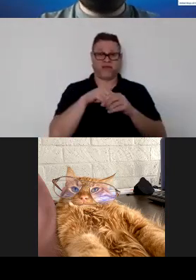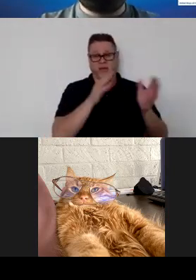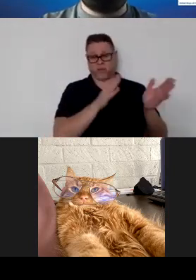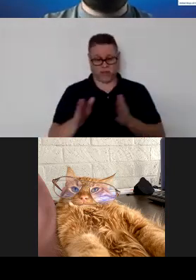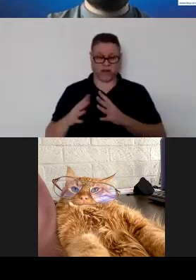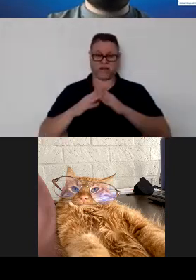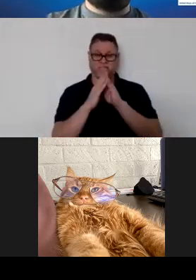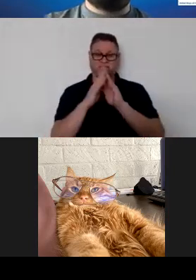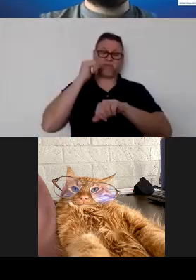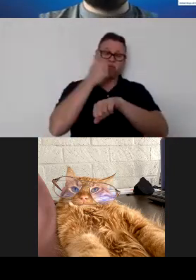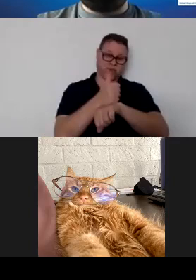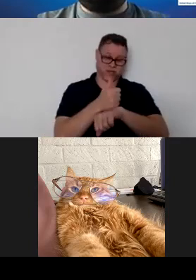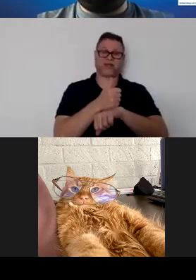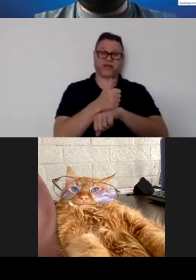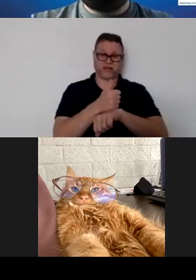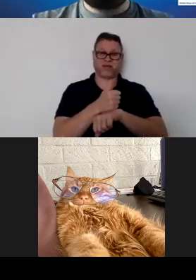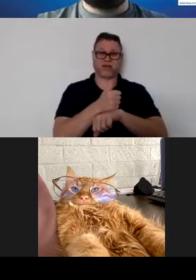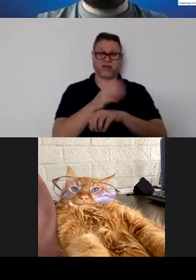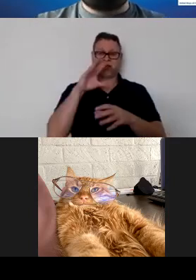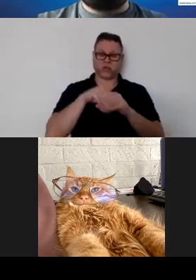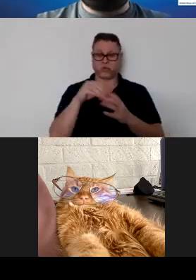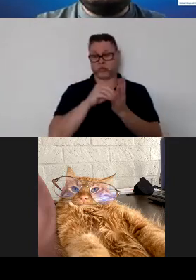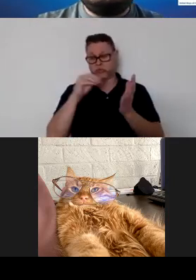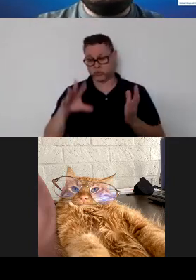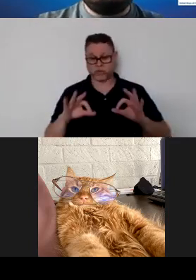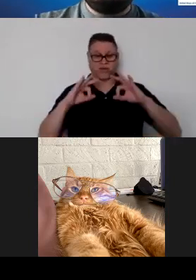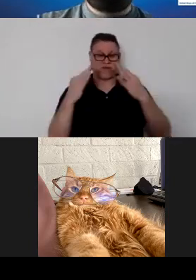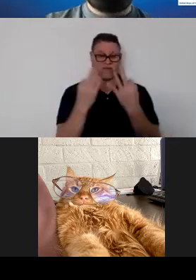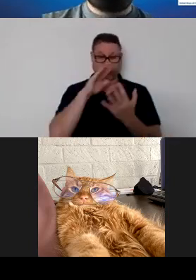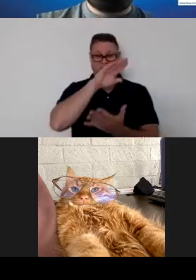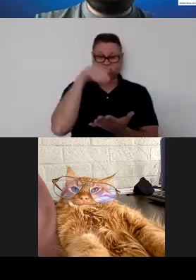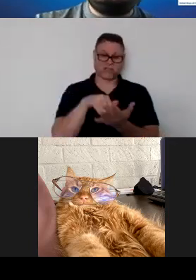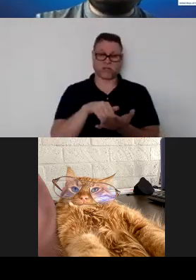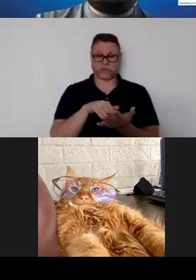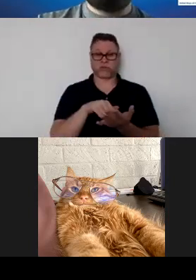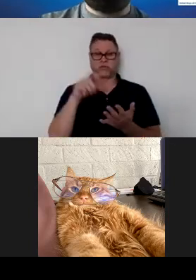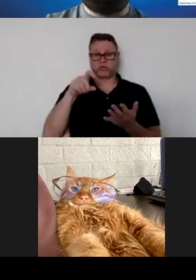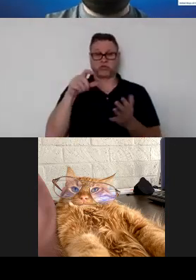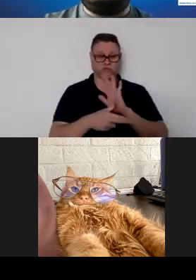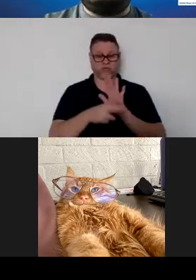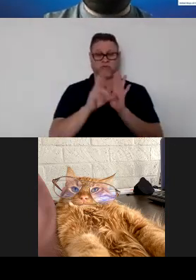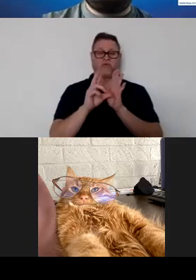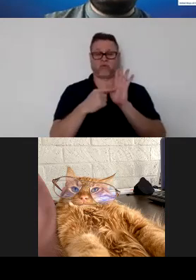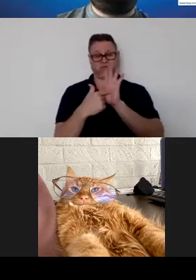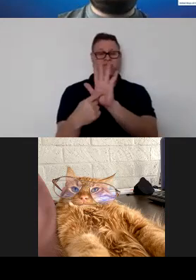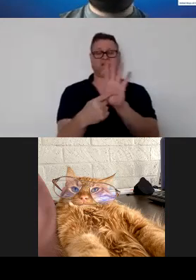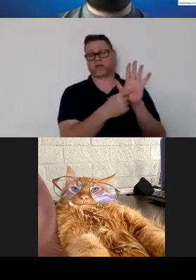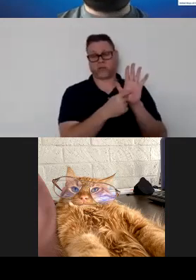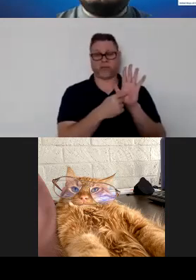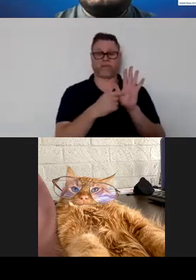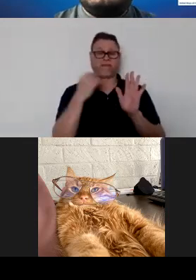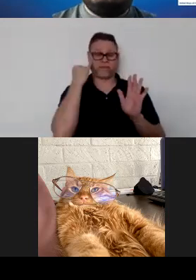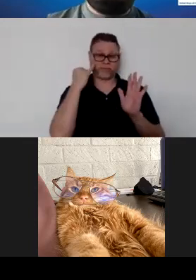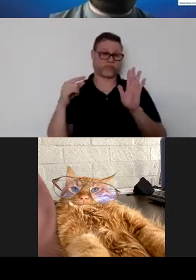implementation phases, which of course includes students and families at the center, should be reviewed and reflected upon. If targets